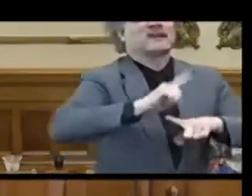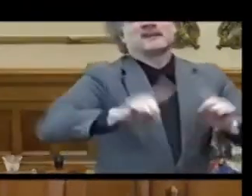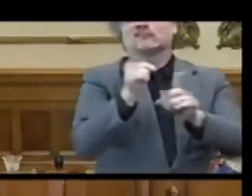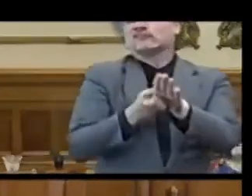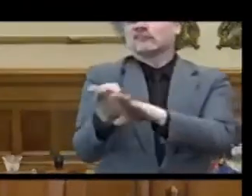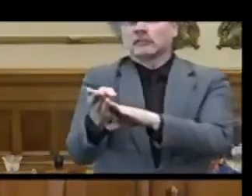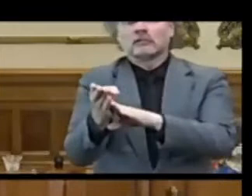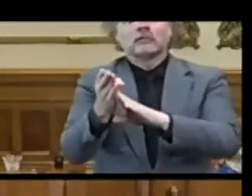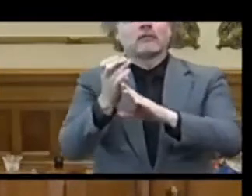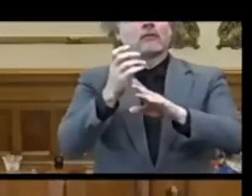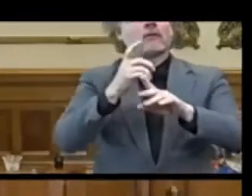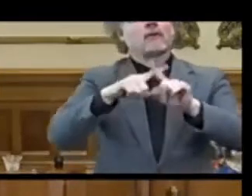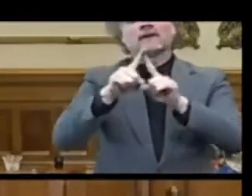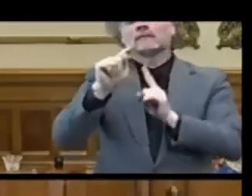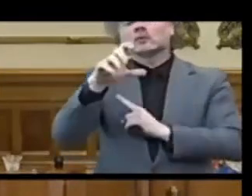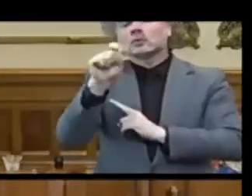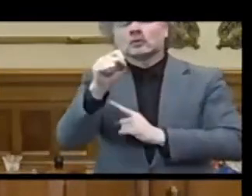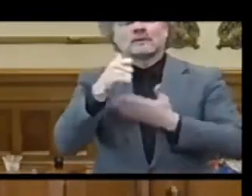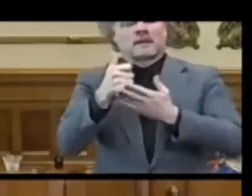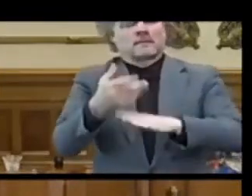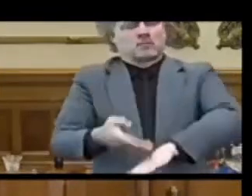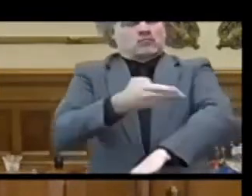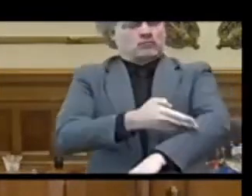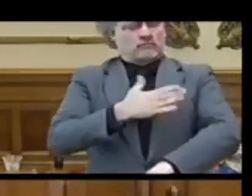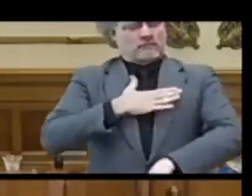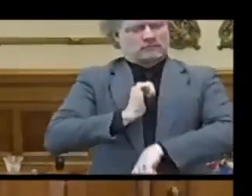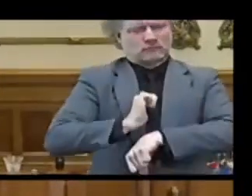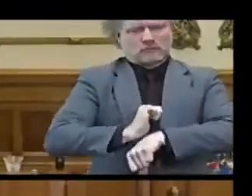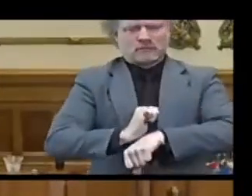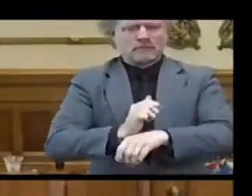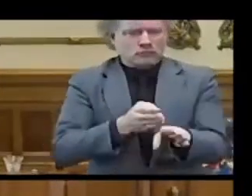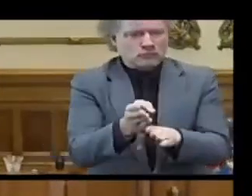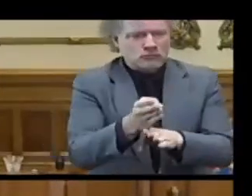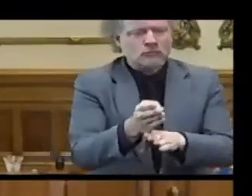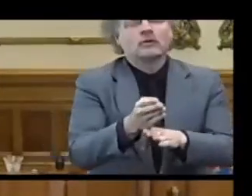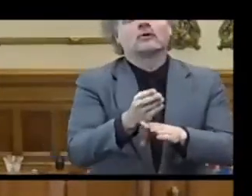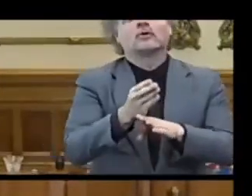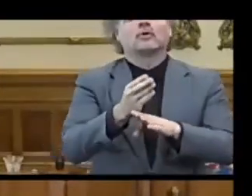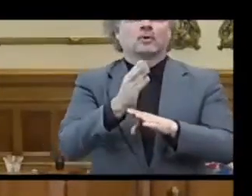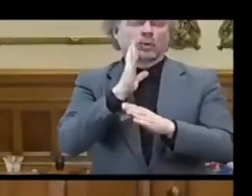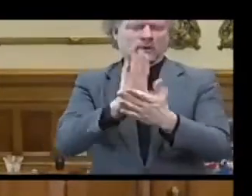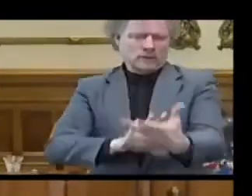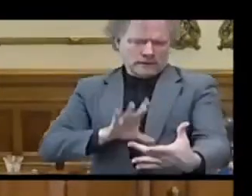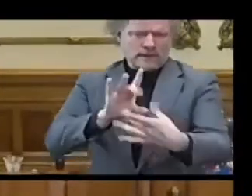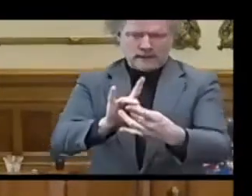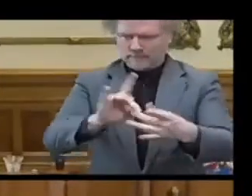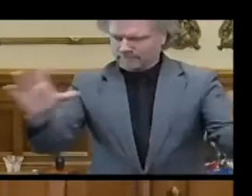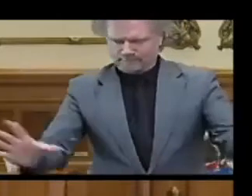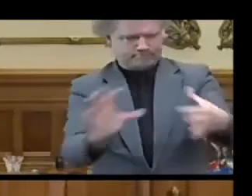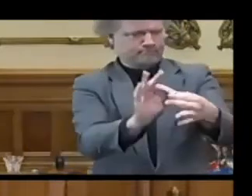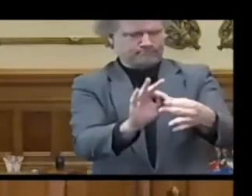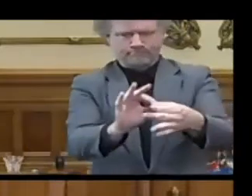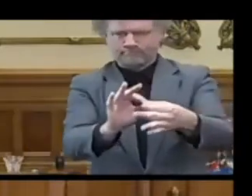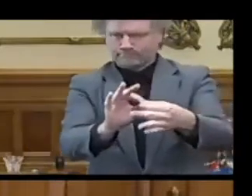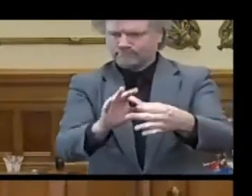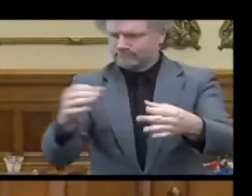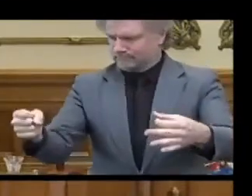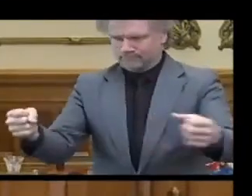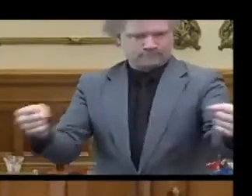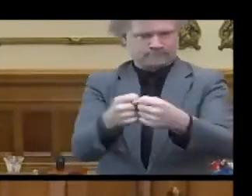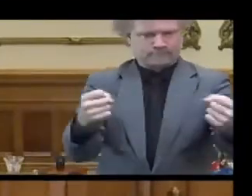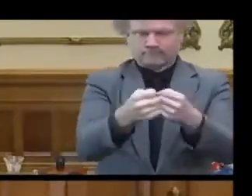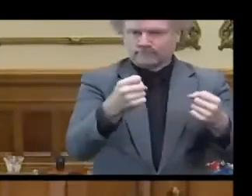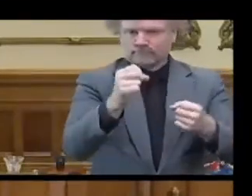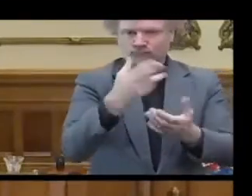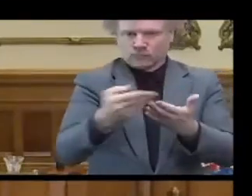related tools to enhance their job or their career, we want to make sure that we're connecting them to those resources. So go to